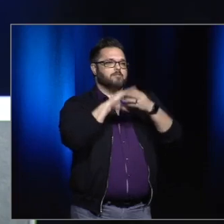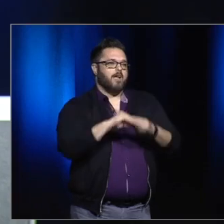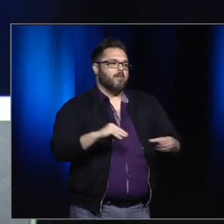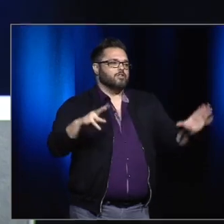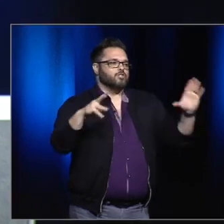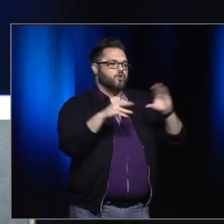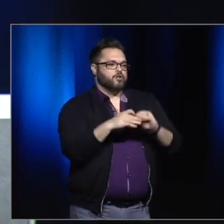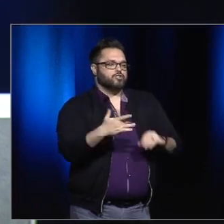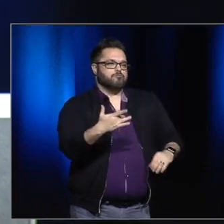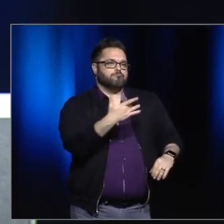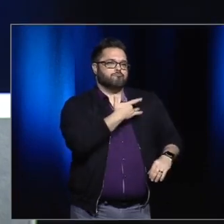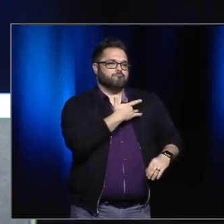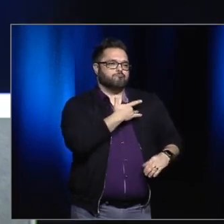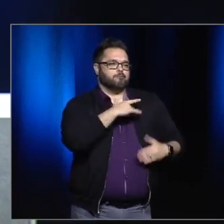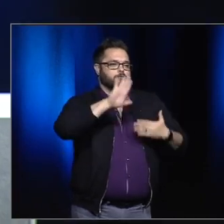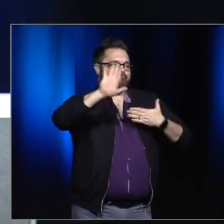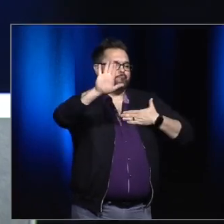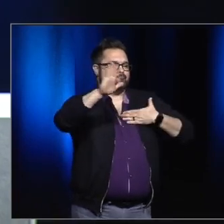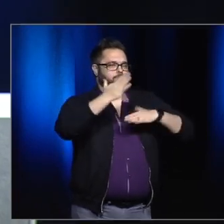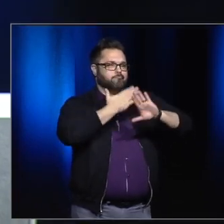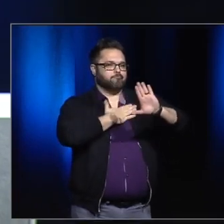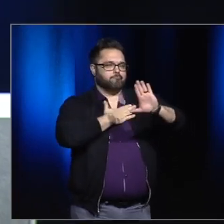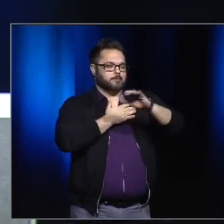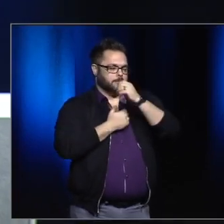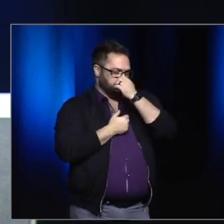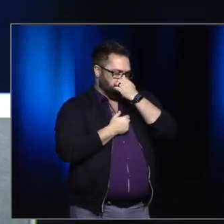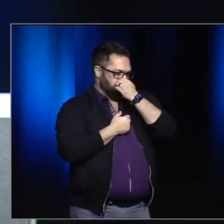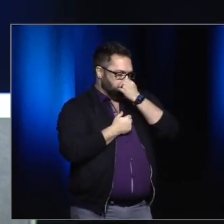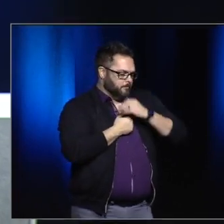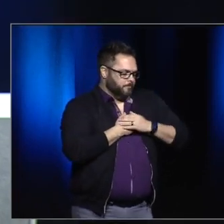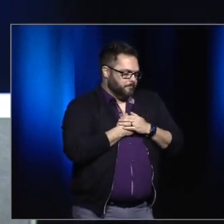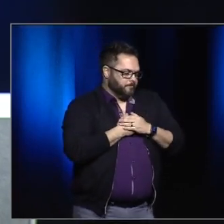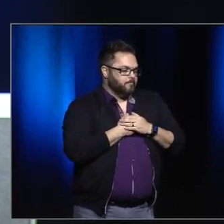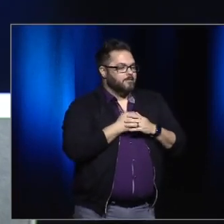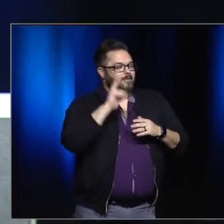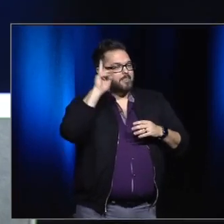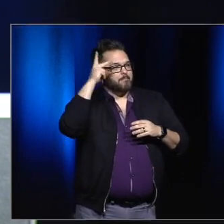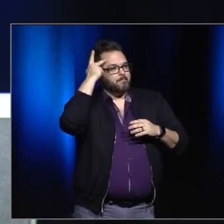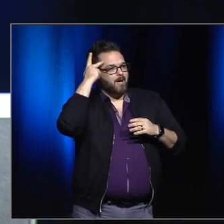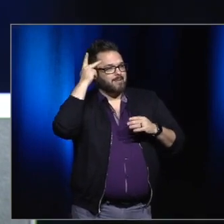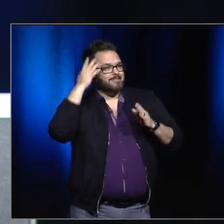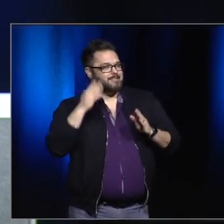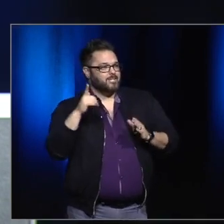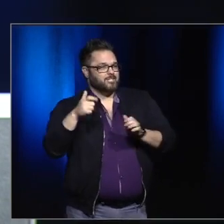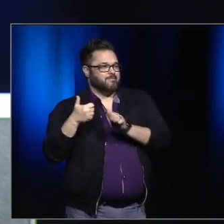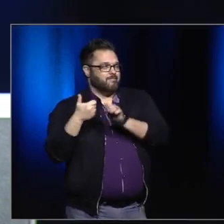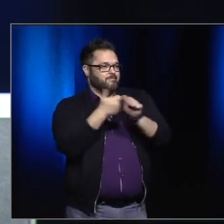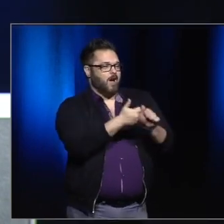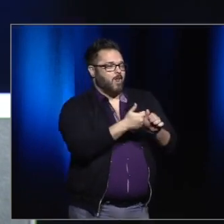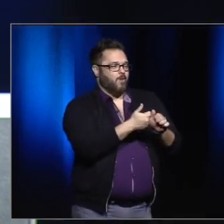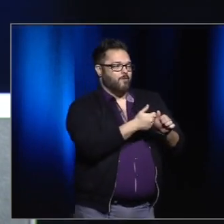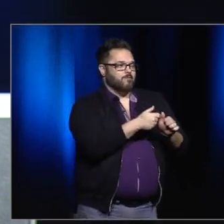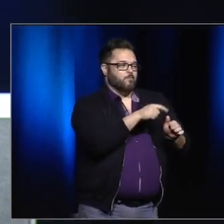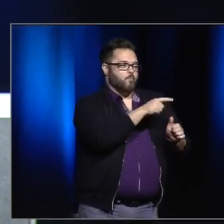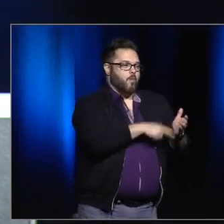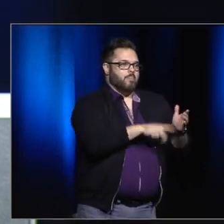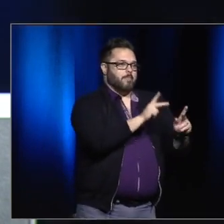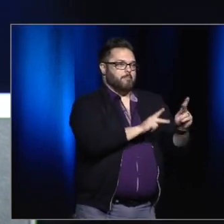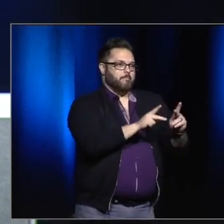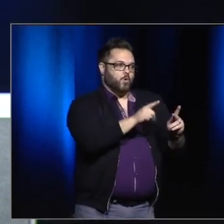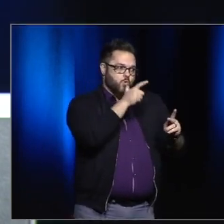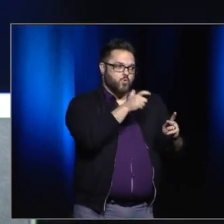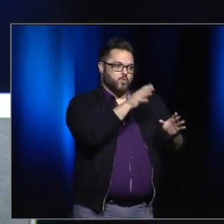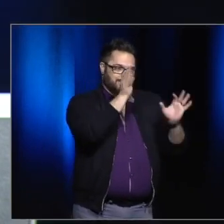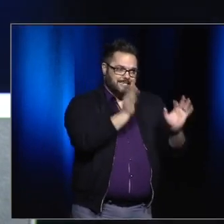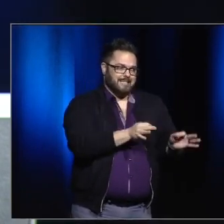If politicians are only in because people vote them in, and politicians will pretty much do what the people want. So saving the